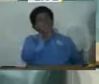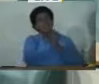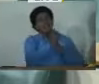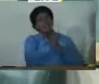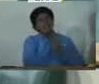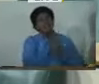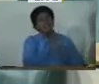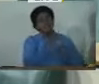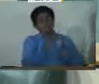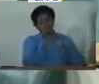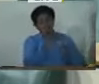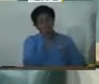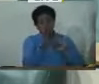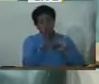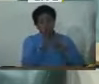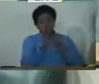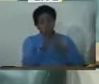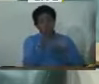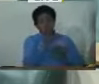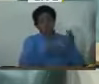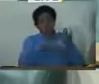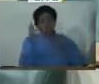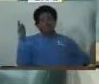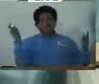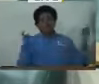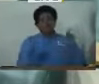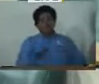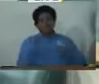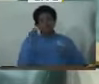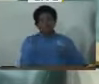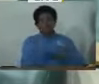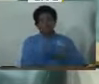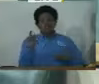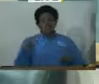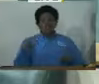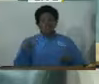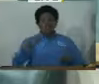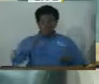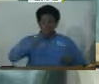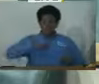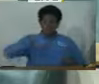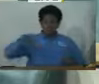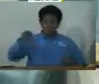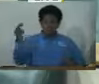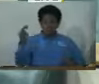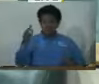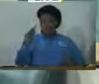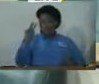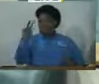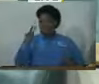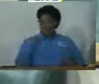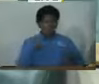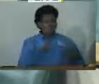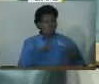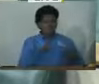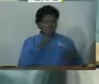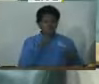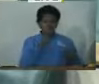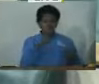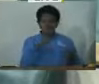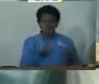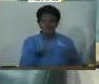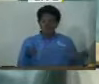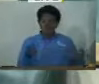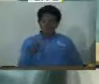of the cultural and social revolution that is necessary in rejecting the use of violence as a means of resolving conflict